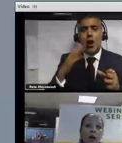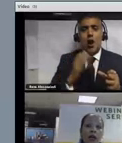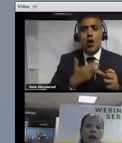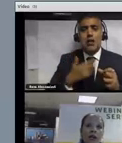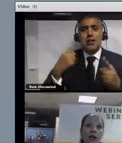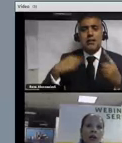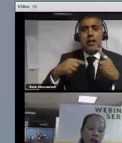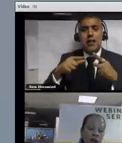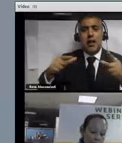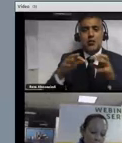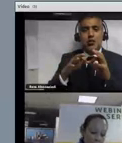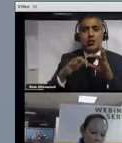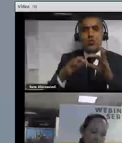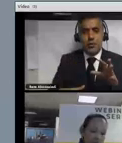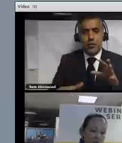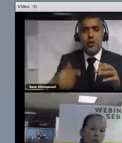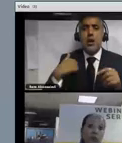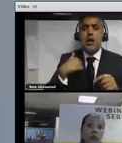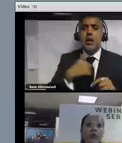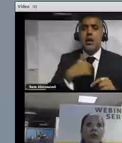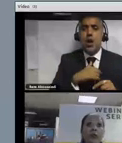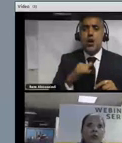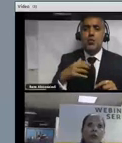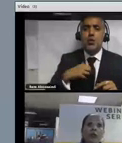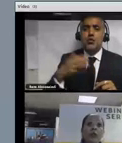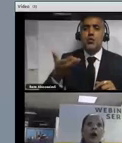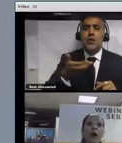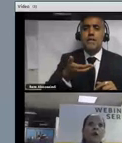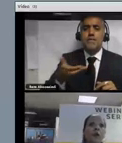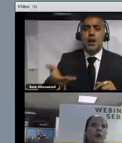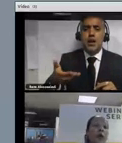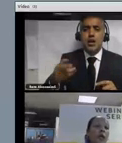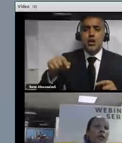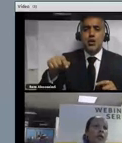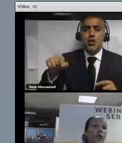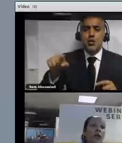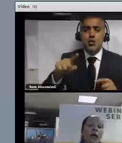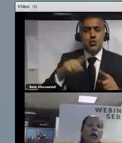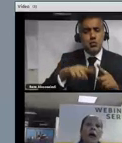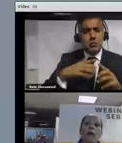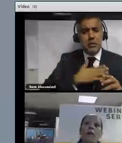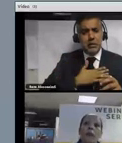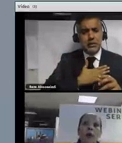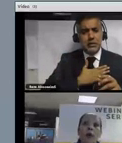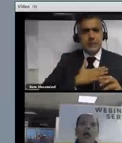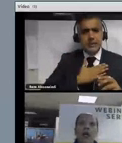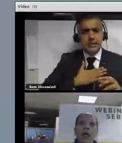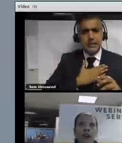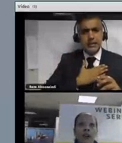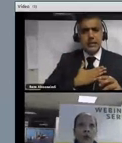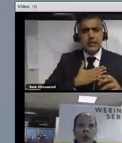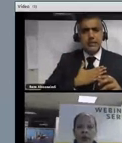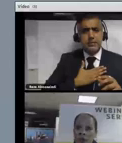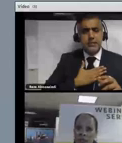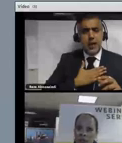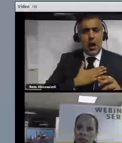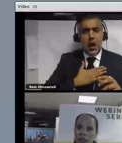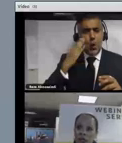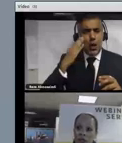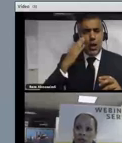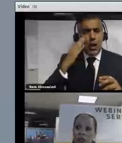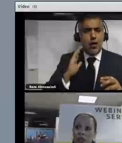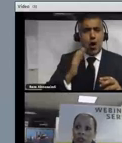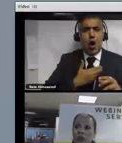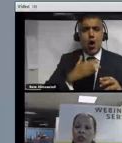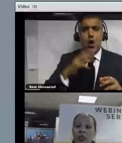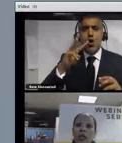I would also like to invite you all to remain aware of the webinar series